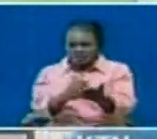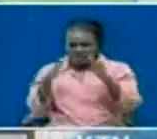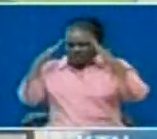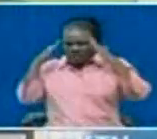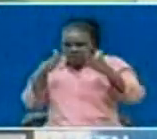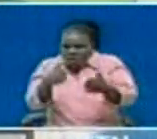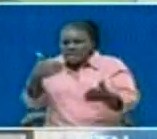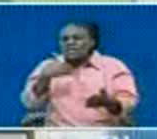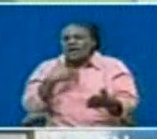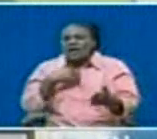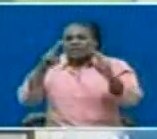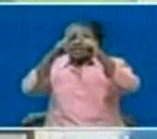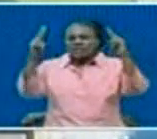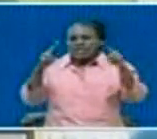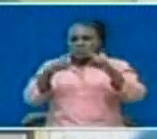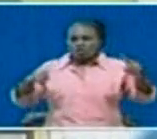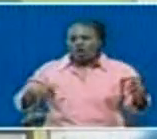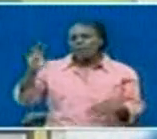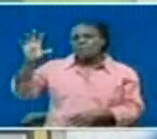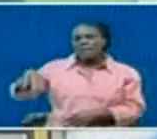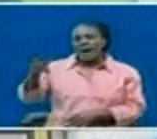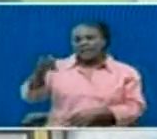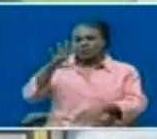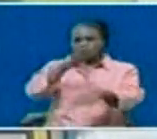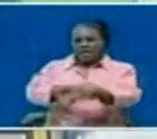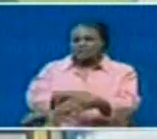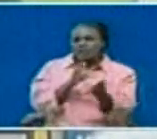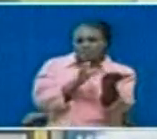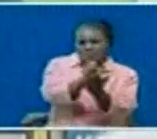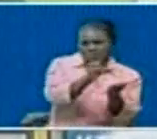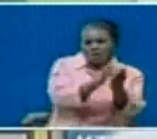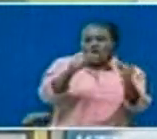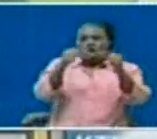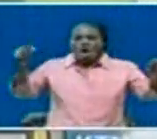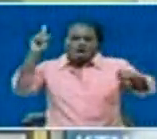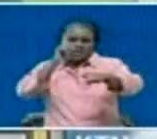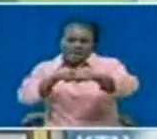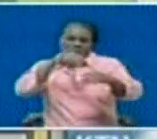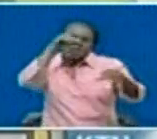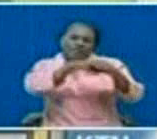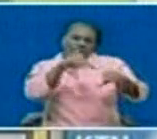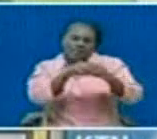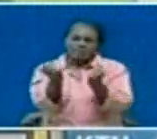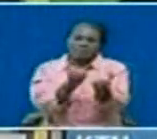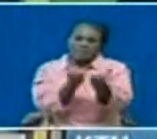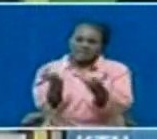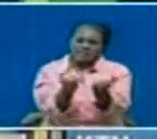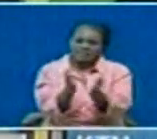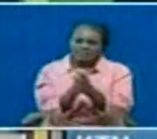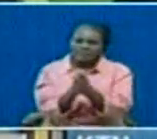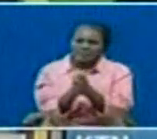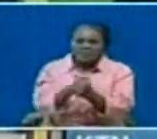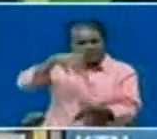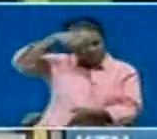bank into the international debt market to raise funds for a long-term investment for our mortgage businesses in the market.